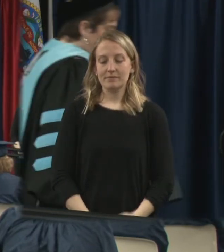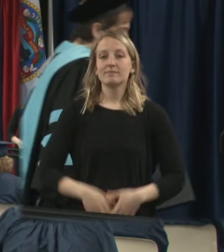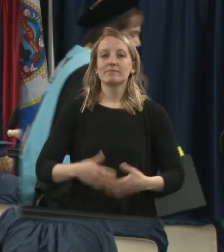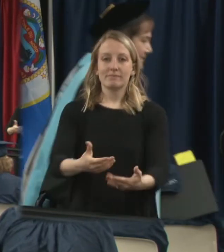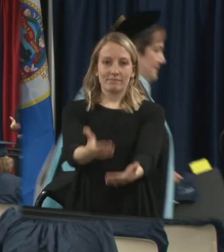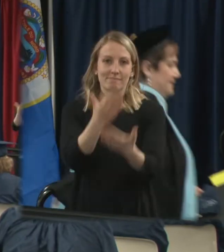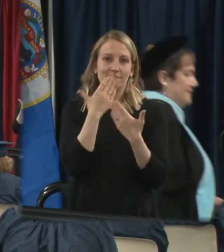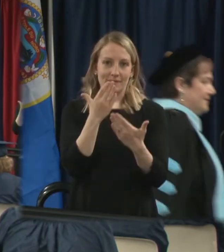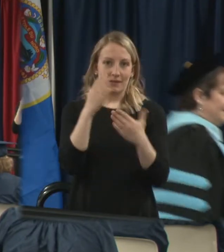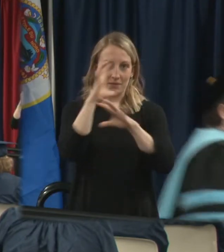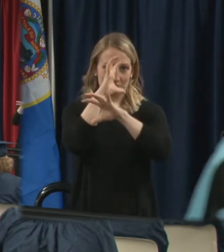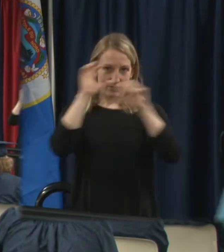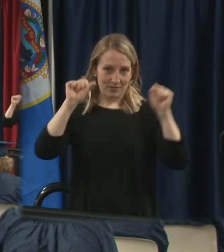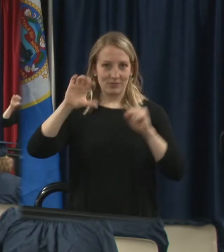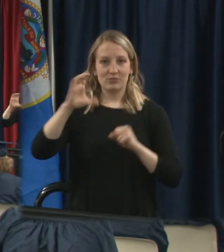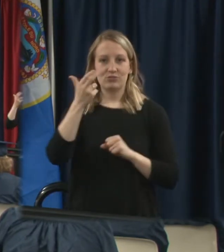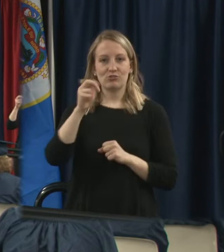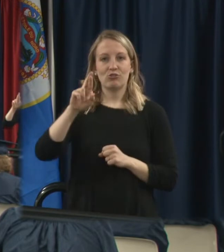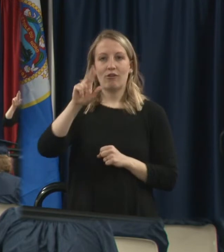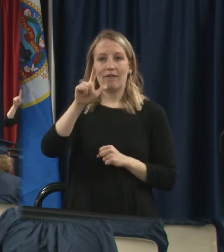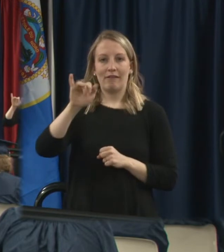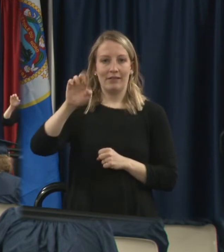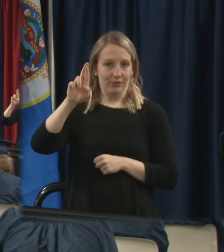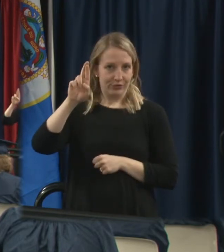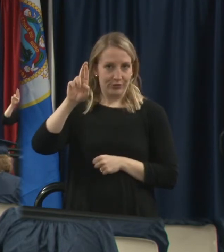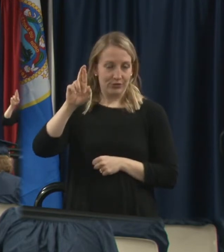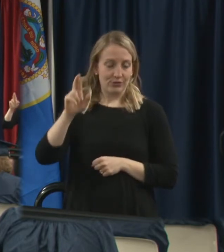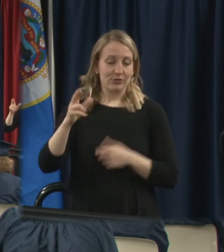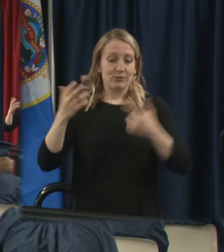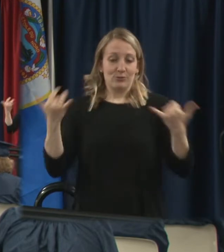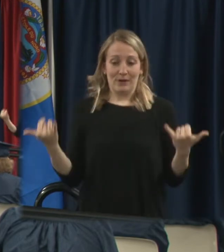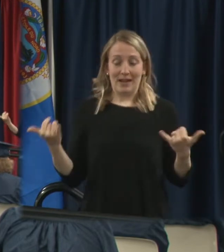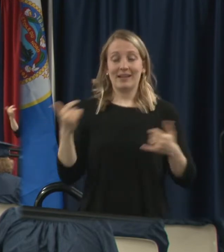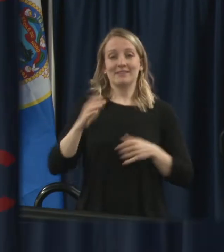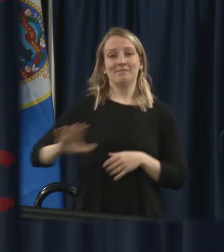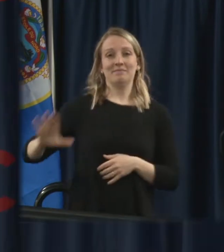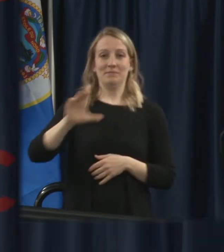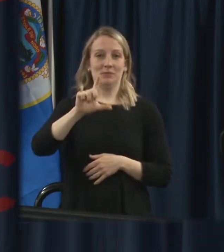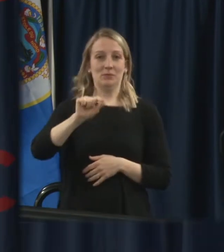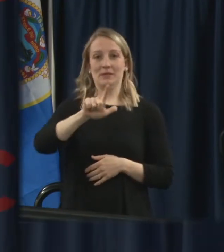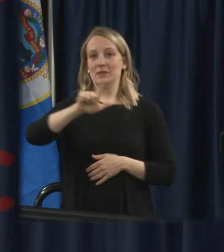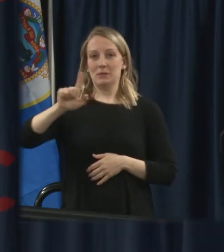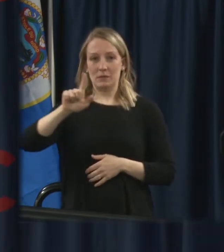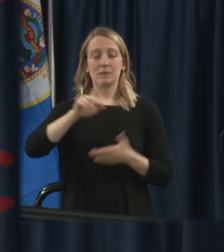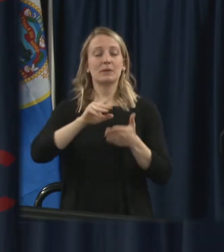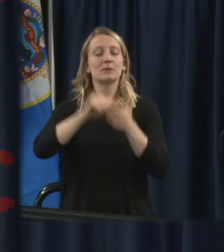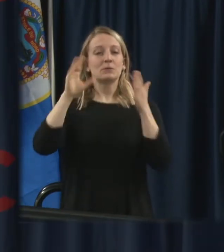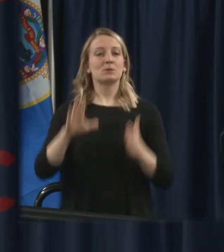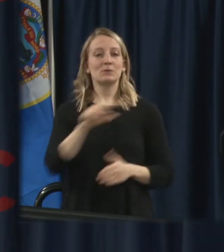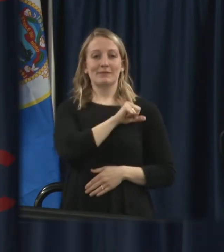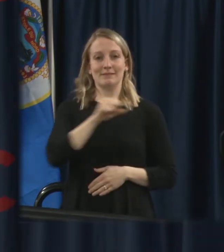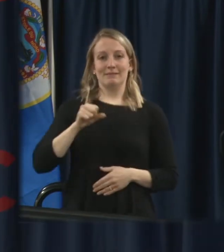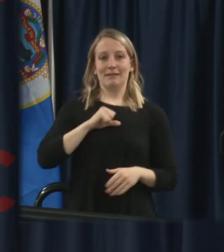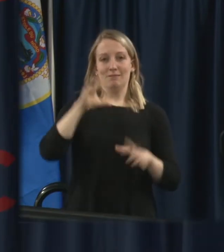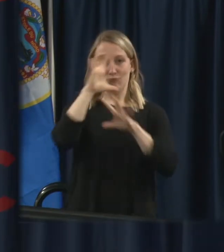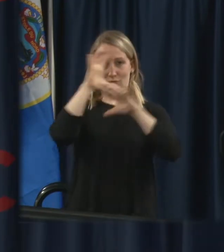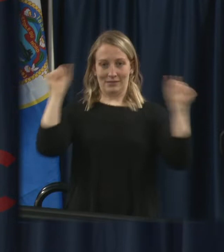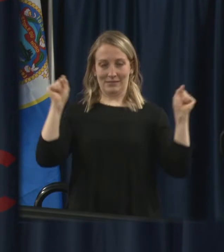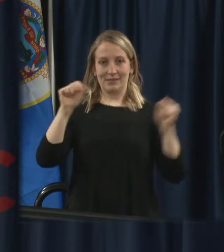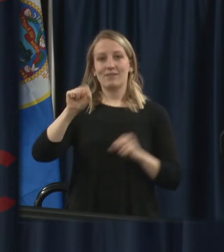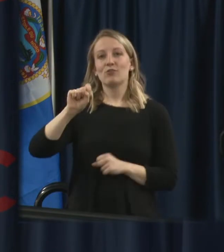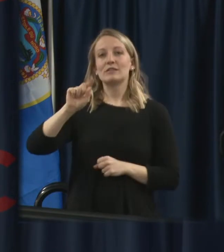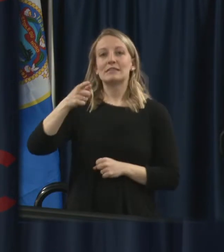Thank you, President Charlier. I stand before you as your 2021 Student Senate President of the Staples and